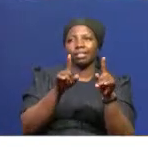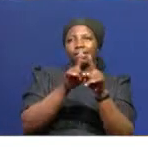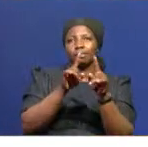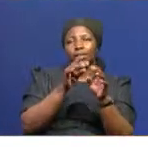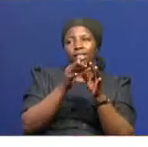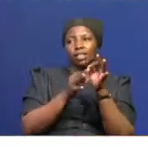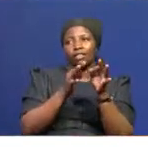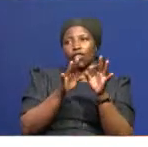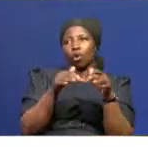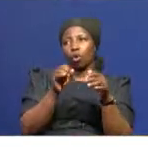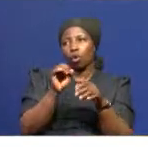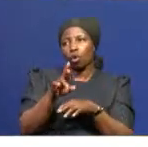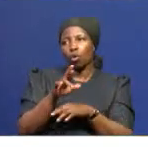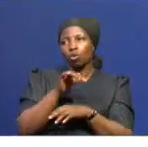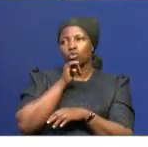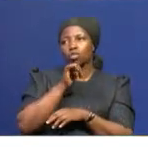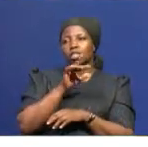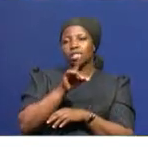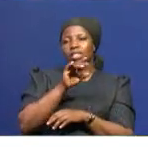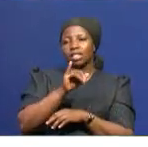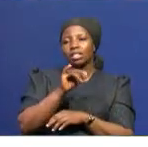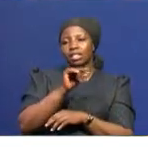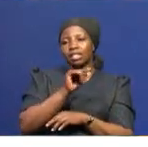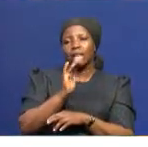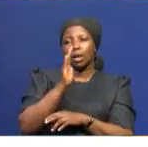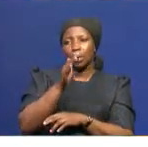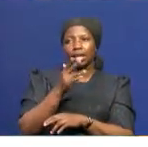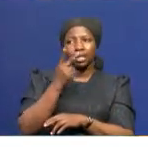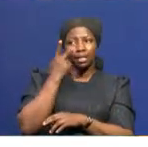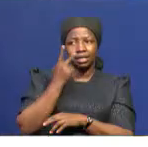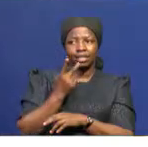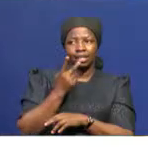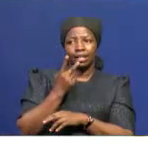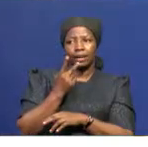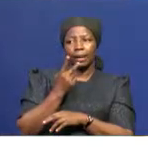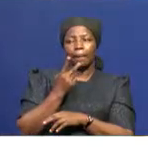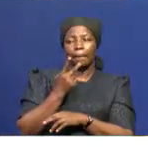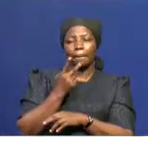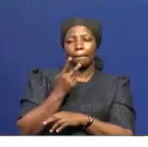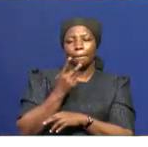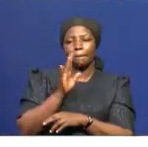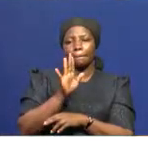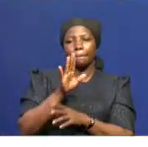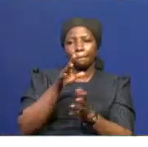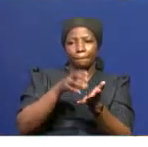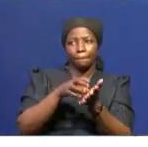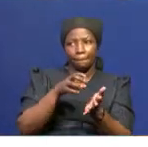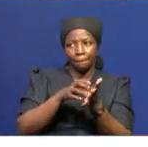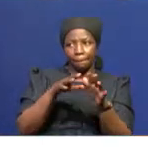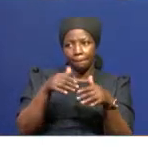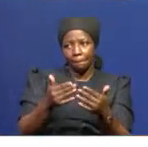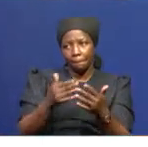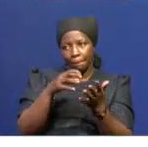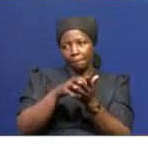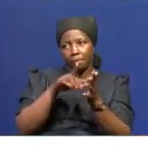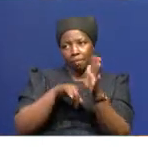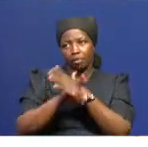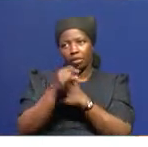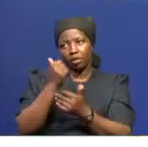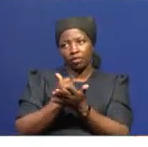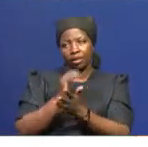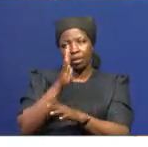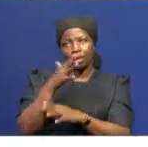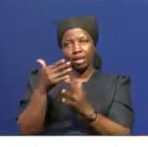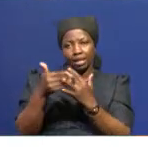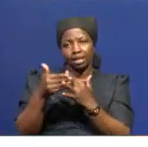whether or not the DIG will see that his position or position in office is going